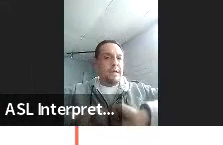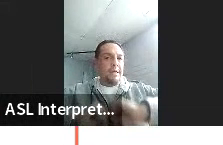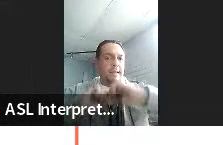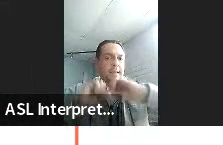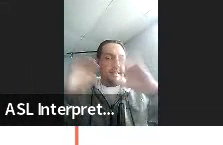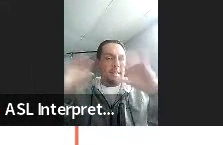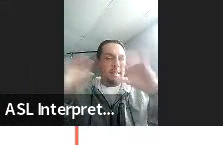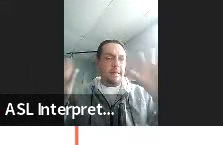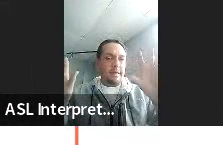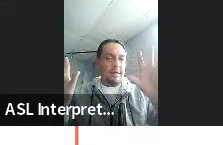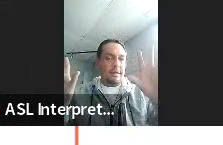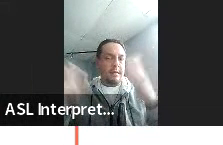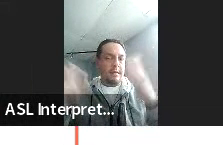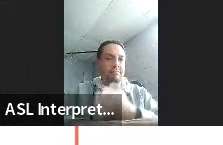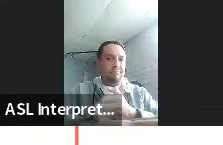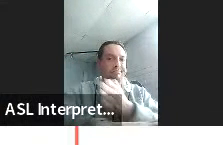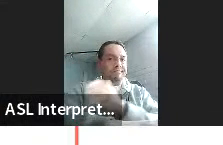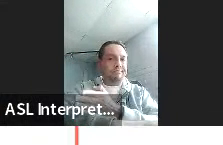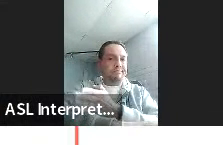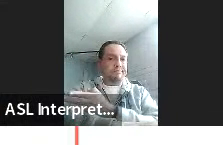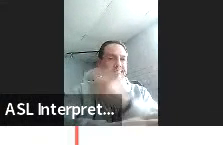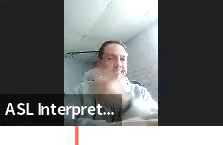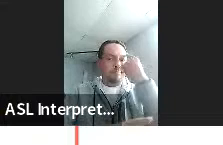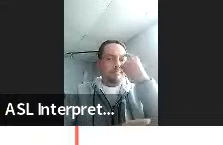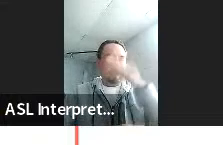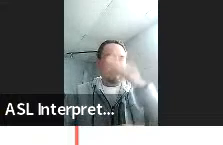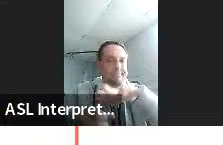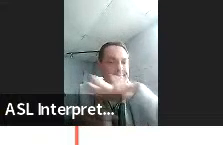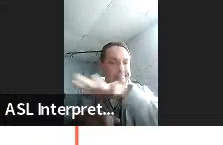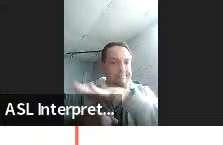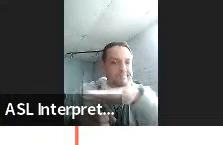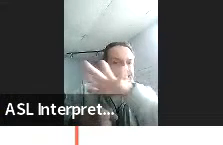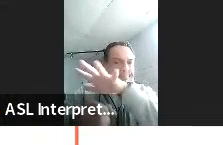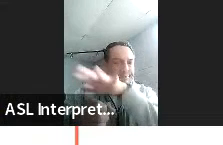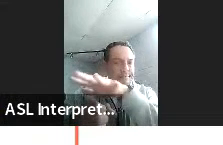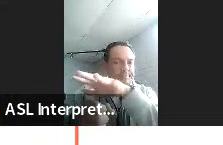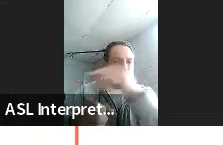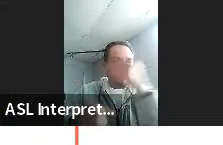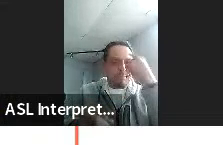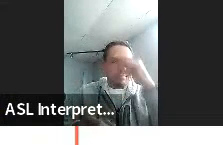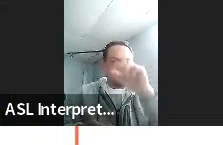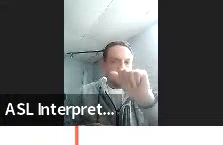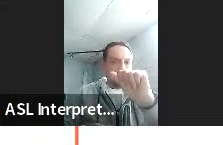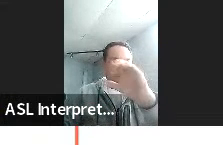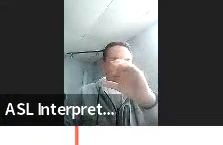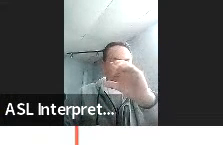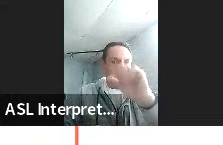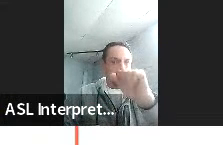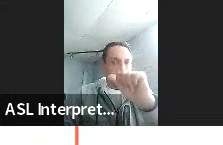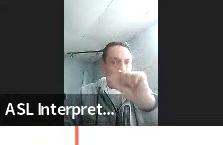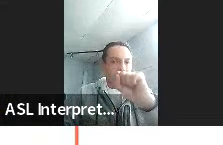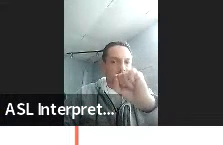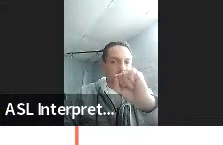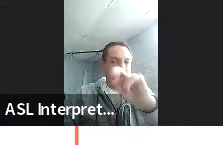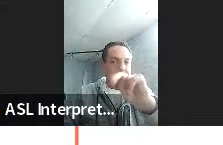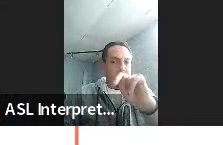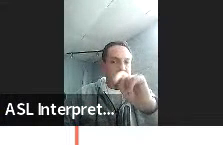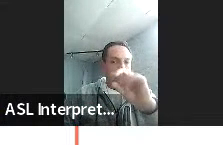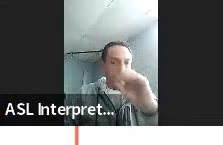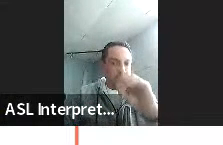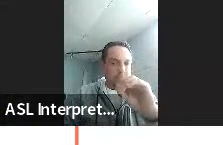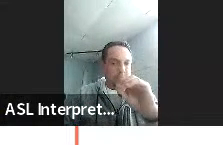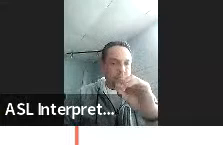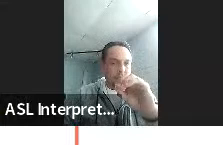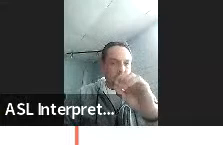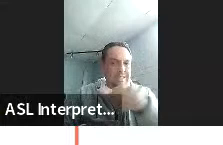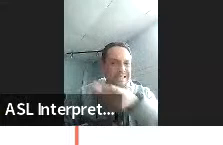the process for locating a casino any place in the state has to go through a public process. And so that